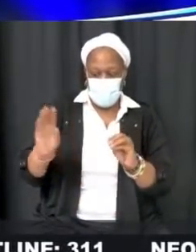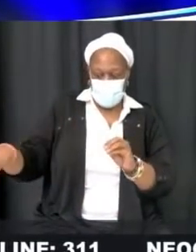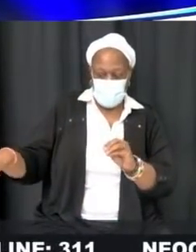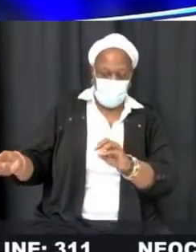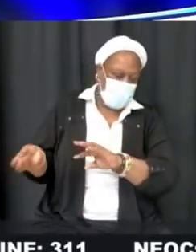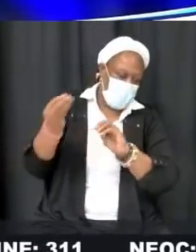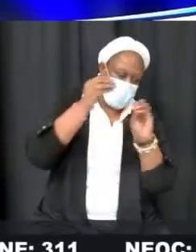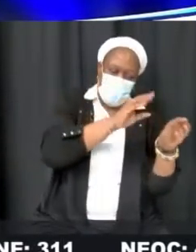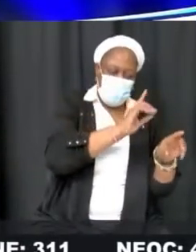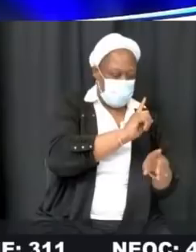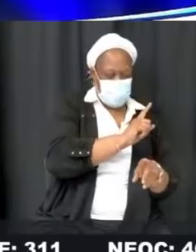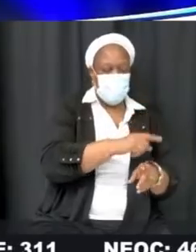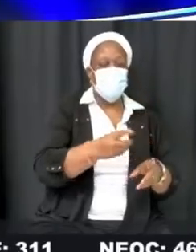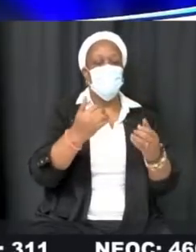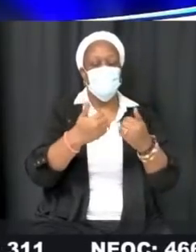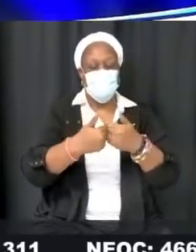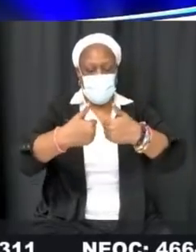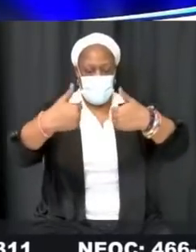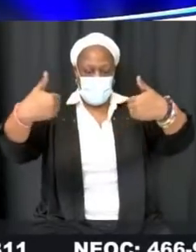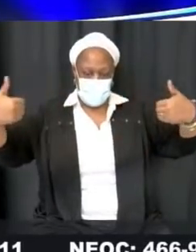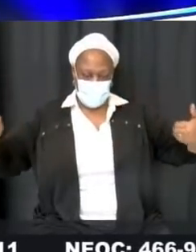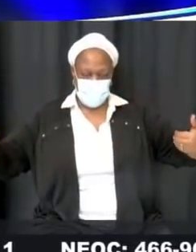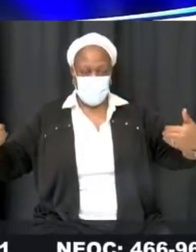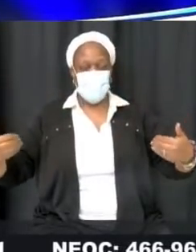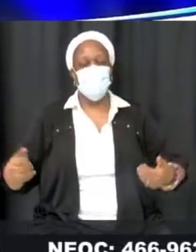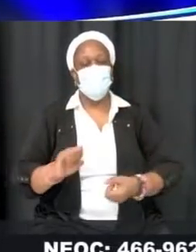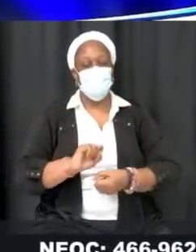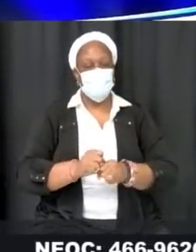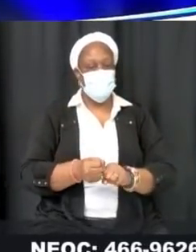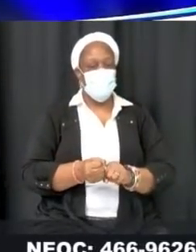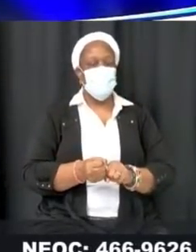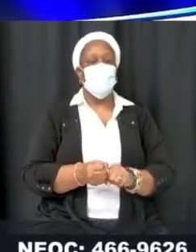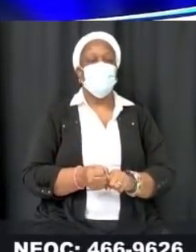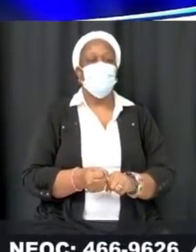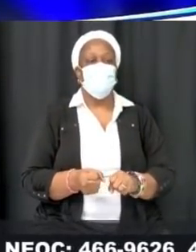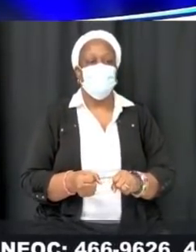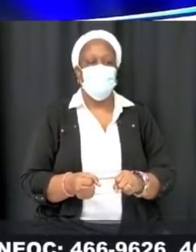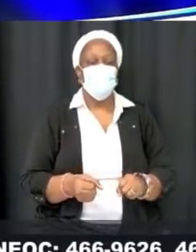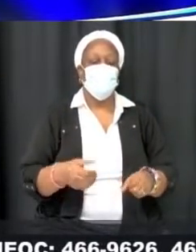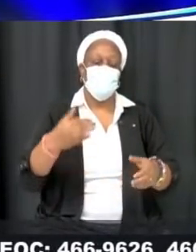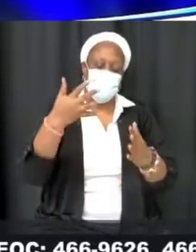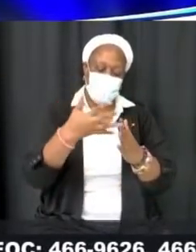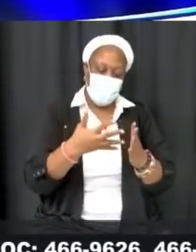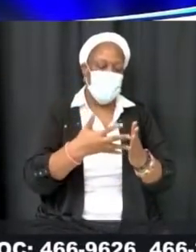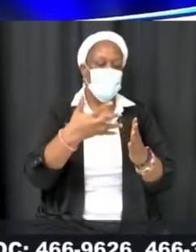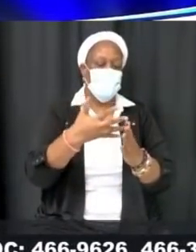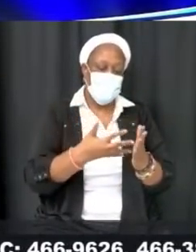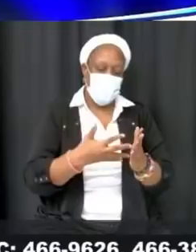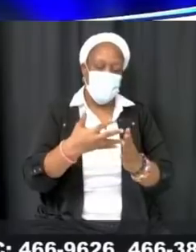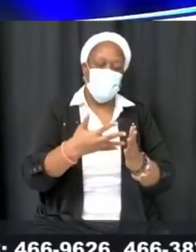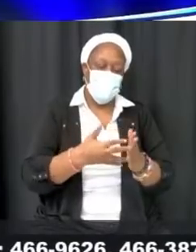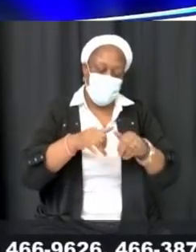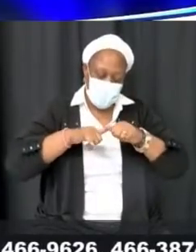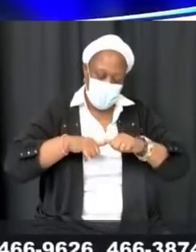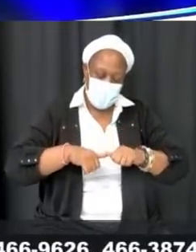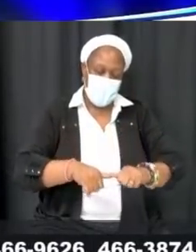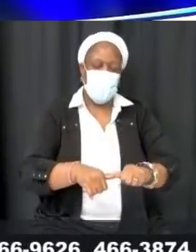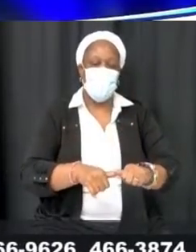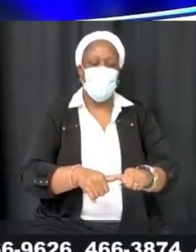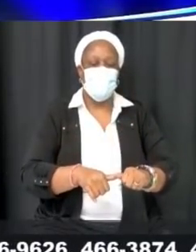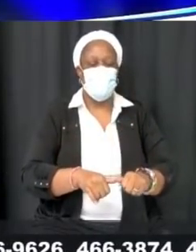positive and the other inmates. But testing continued, and as we learned